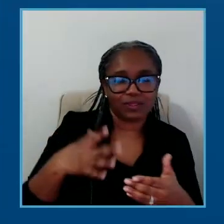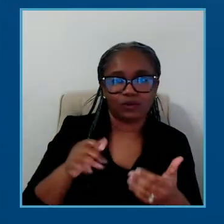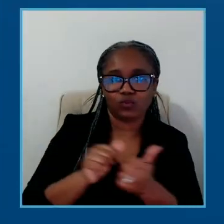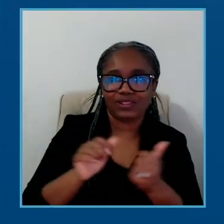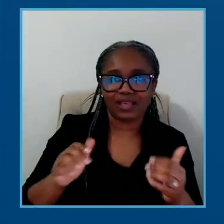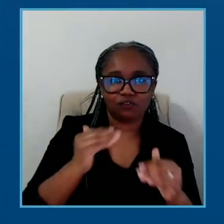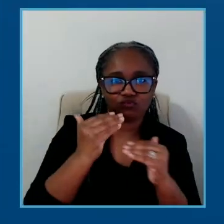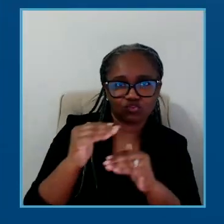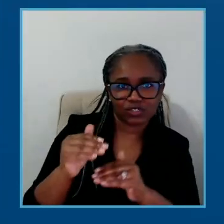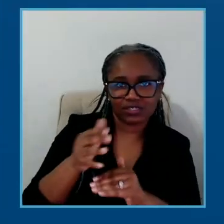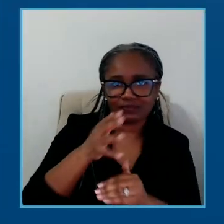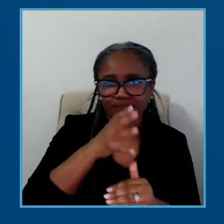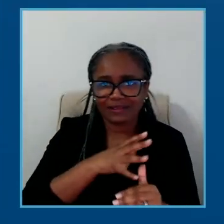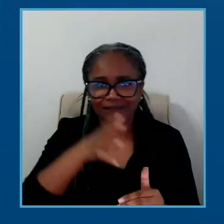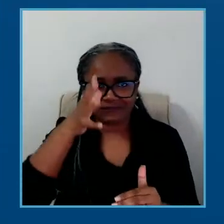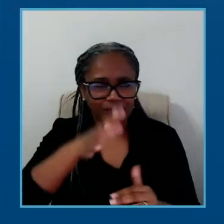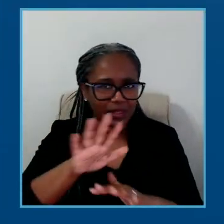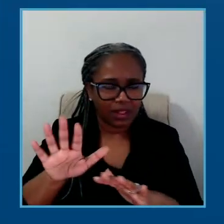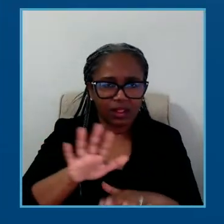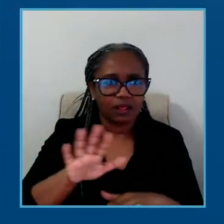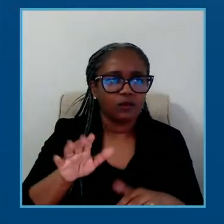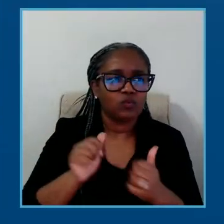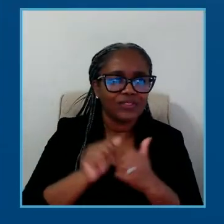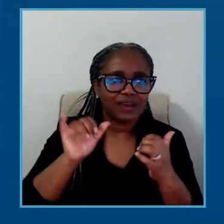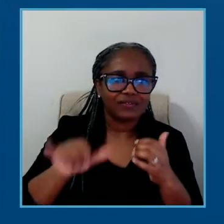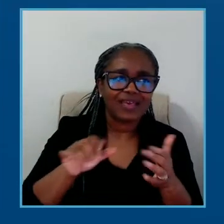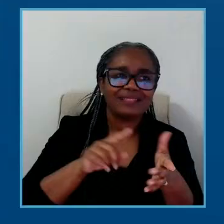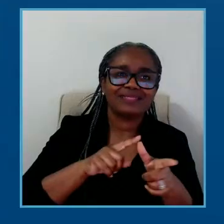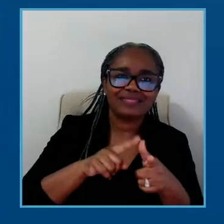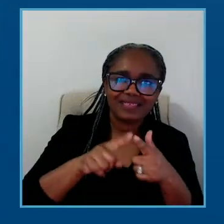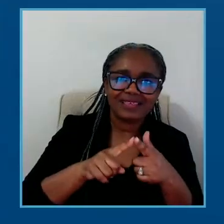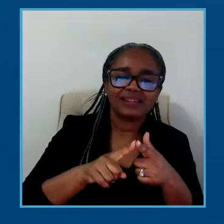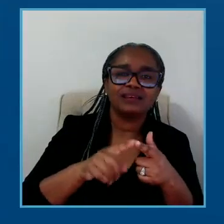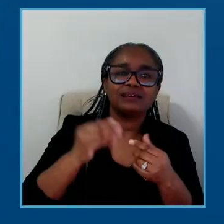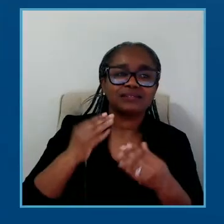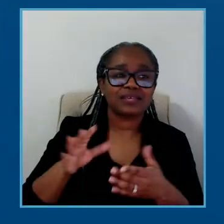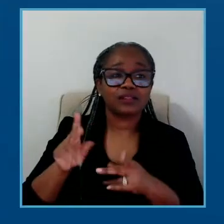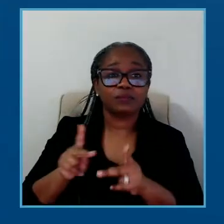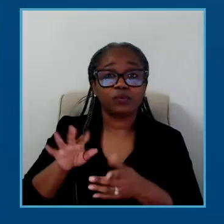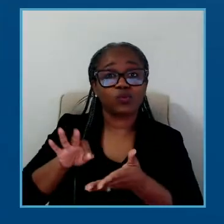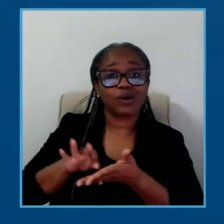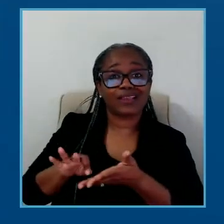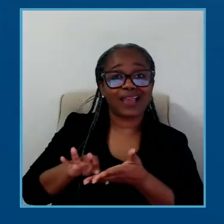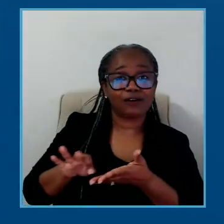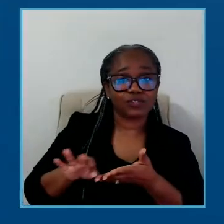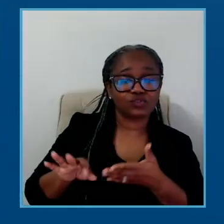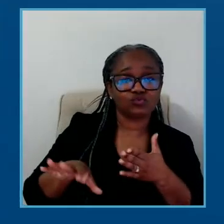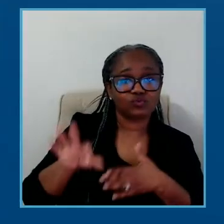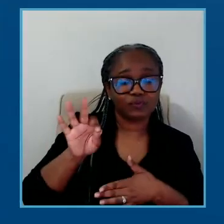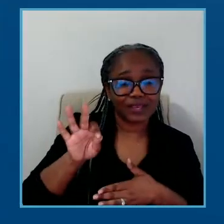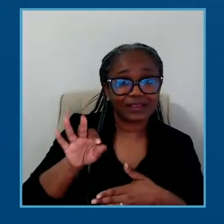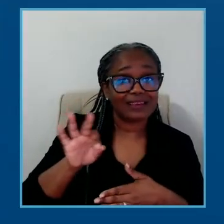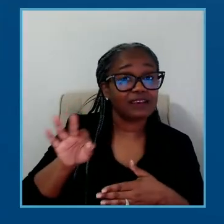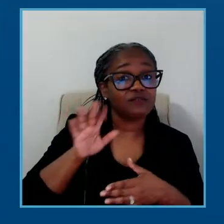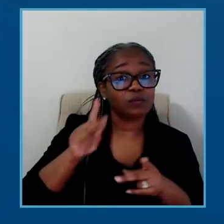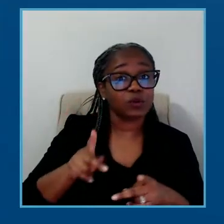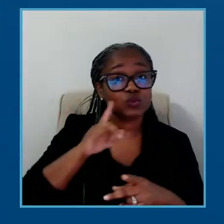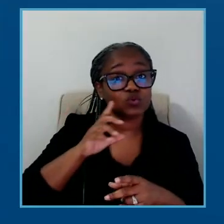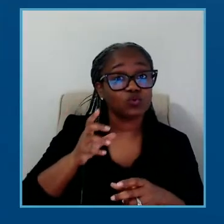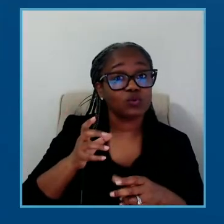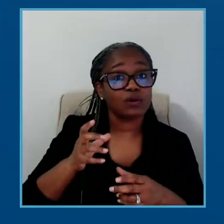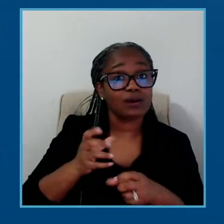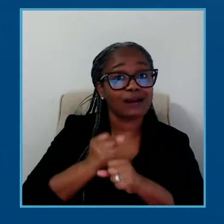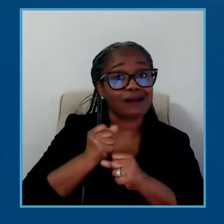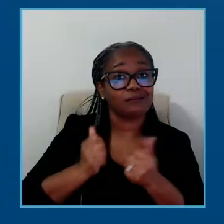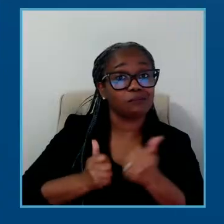on all ballots. If the candidate who had the highest number of votes received a majority, the chair would then declare